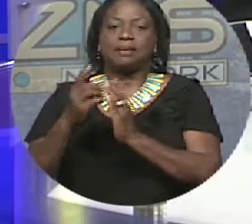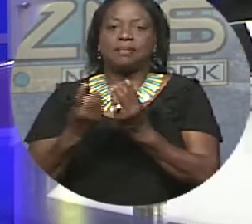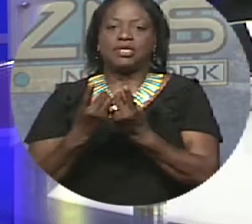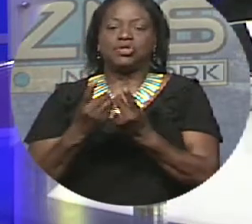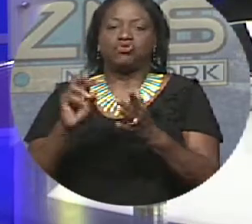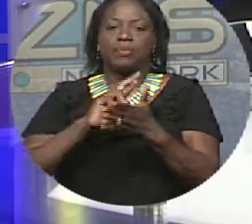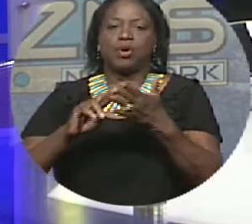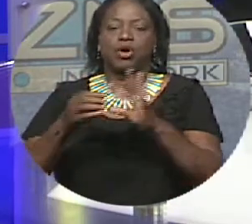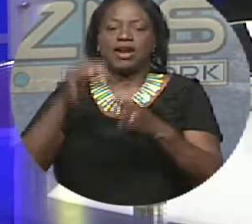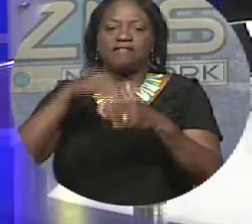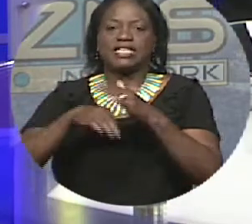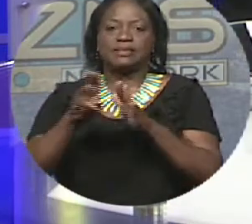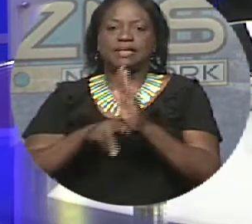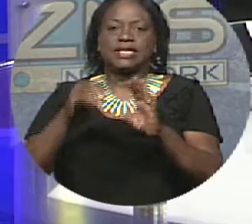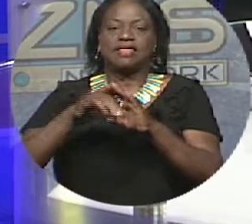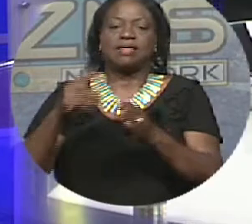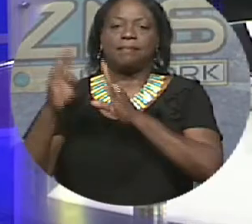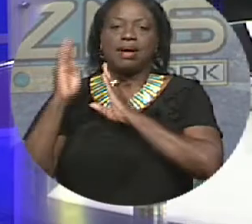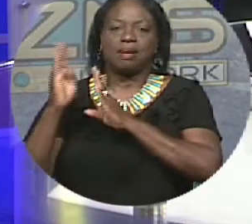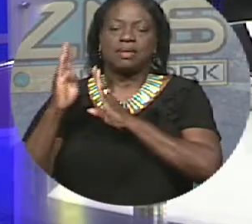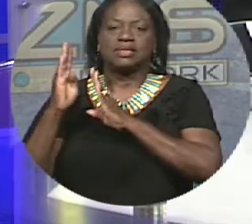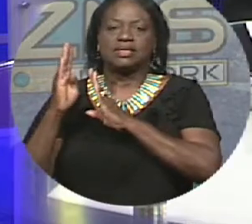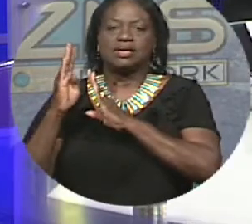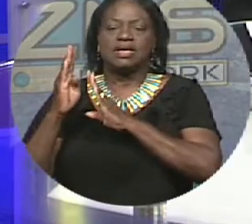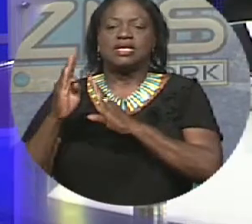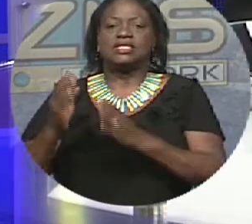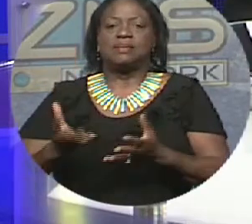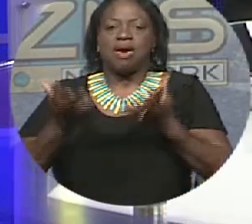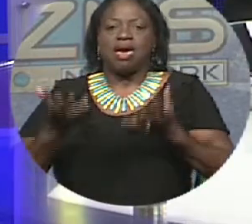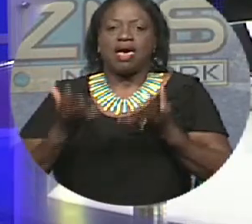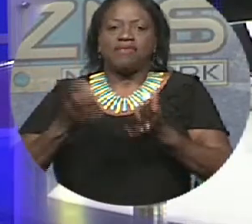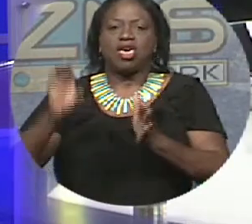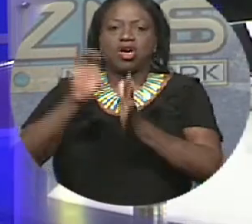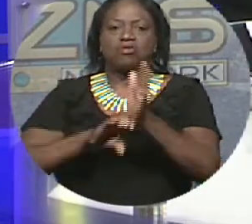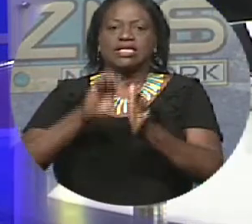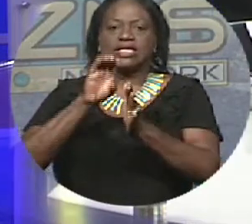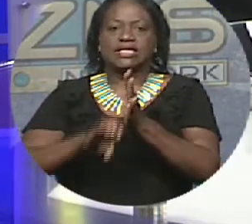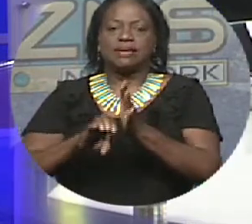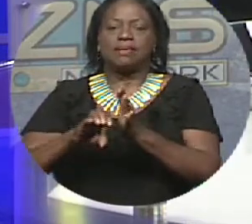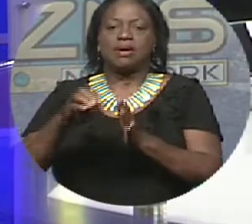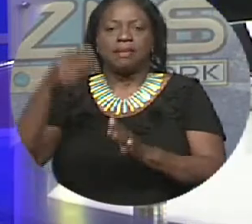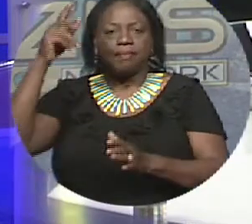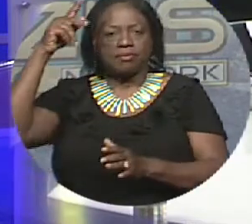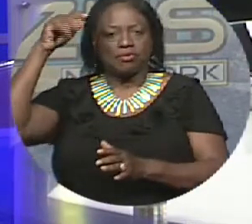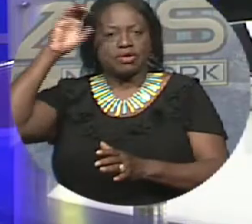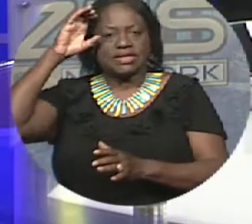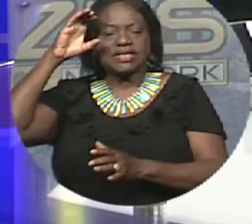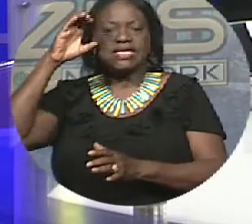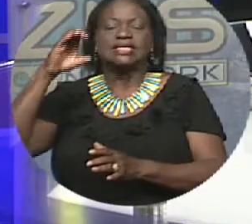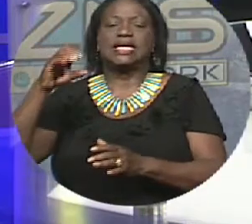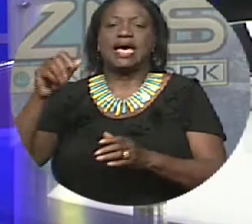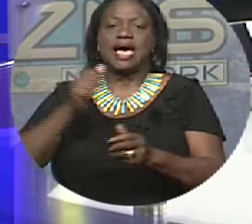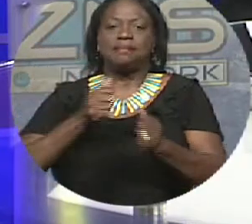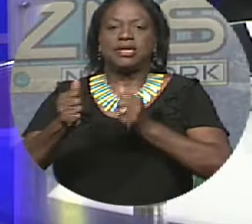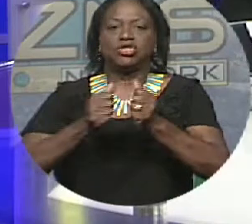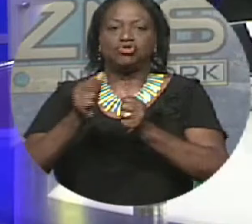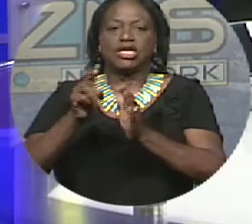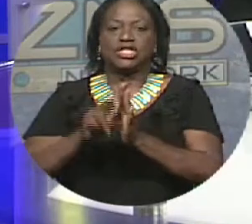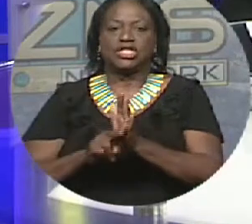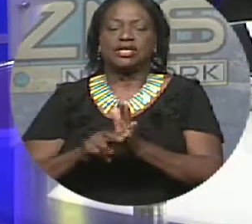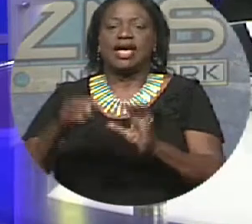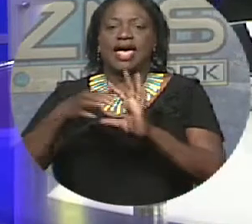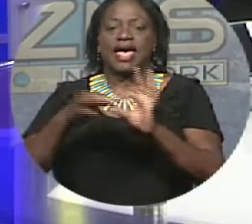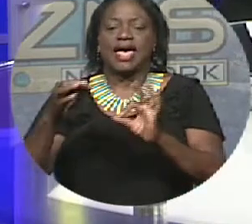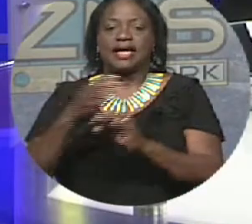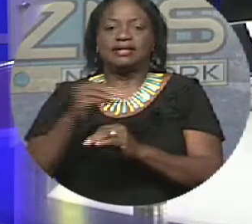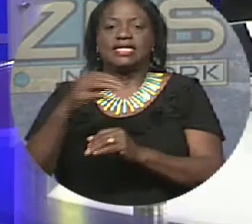The report levied some heavy criticisms against the Christie administration and its style of governance, particularly in dealing with foreign investors.